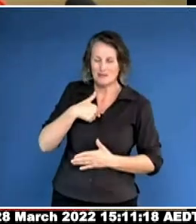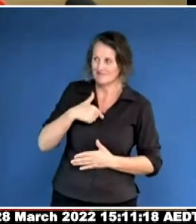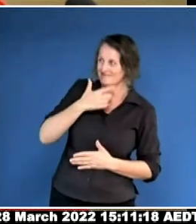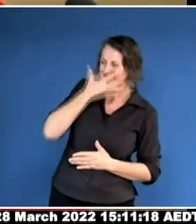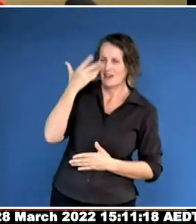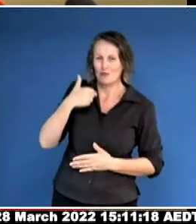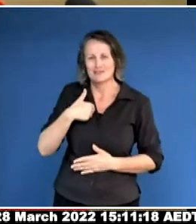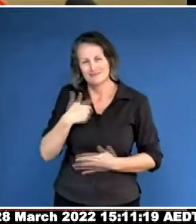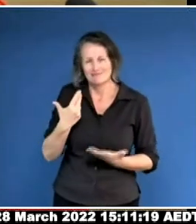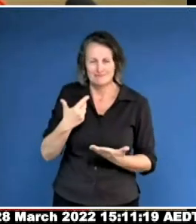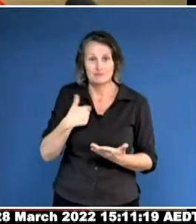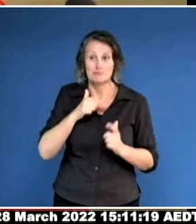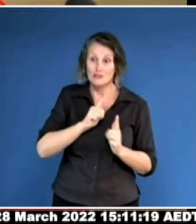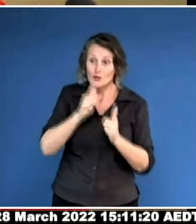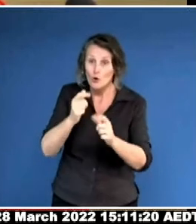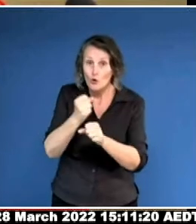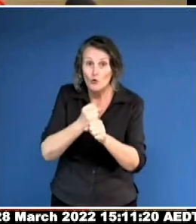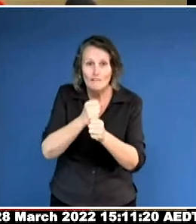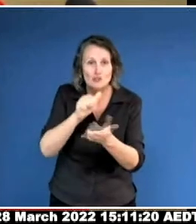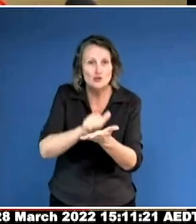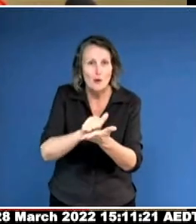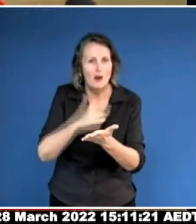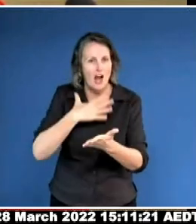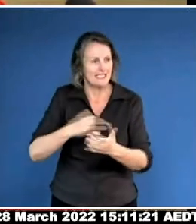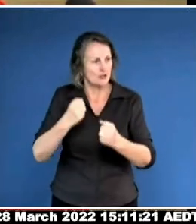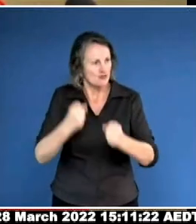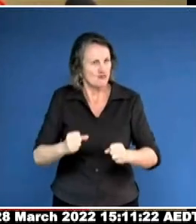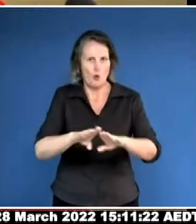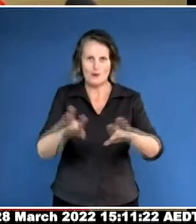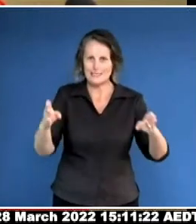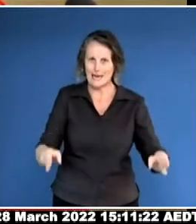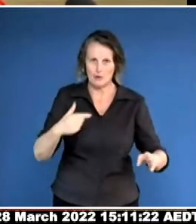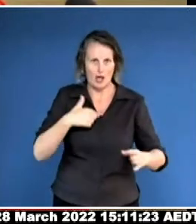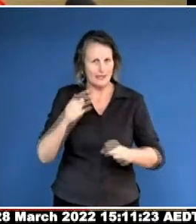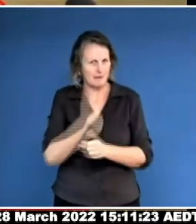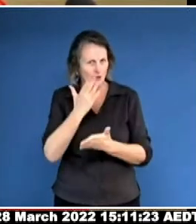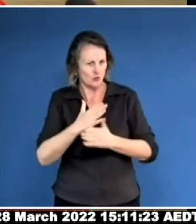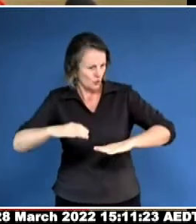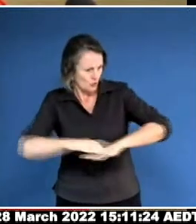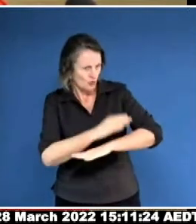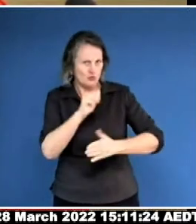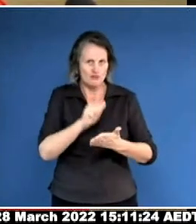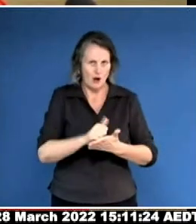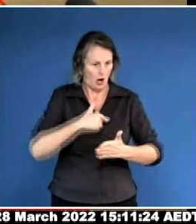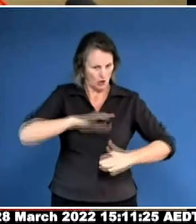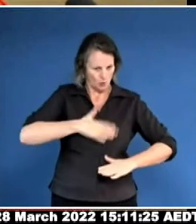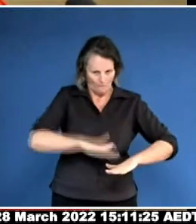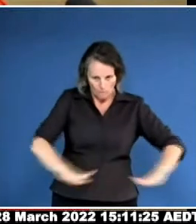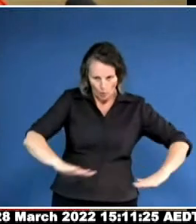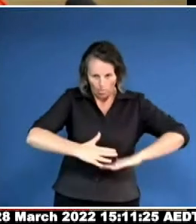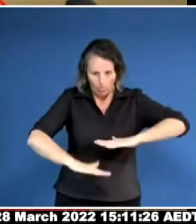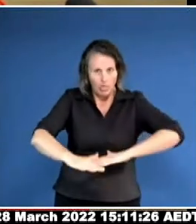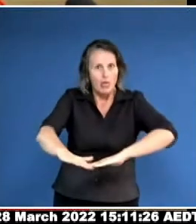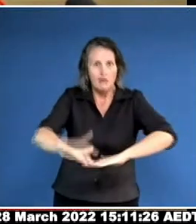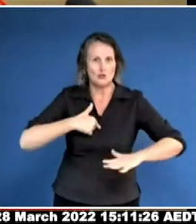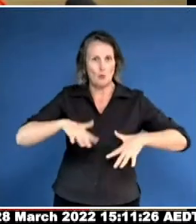I went to a cafe or restaurant, I needed a solid table and to wear certain shoes and certain floor surfaces to be able to stand